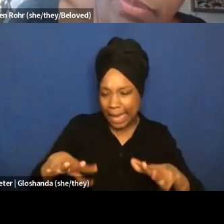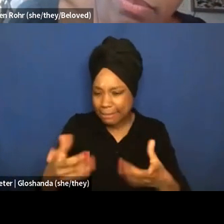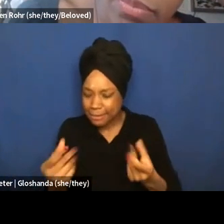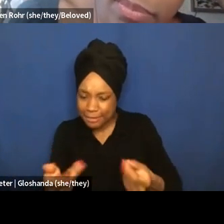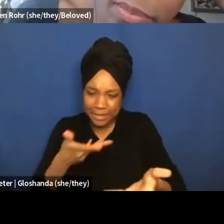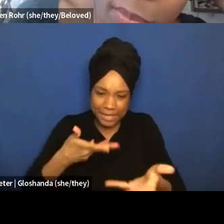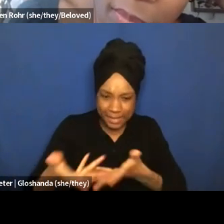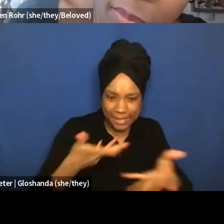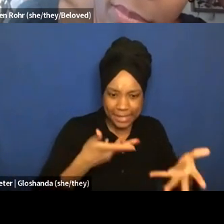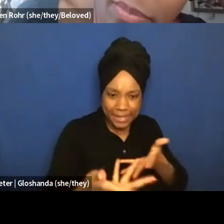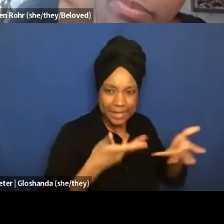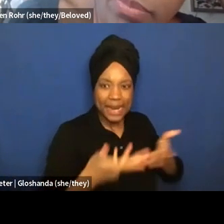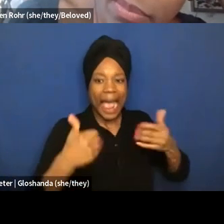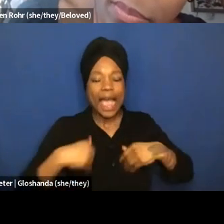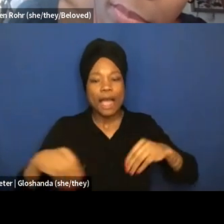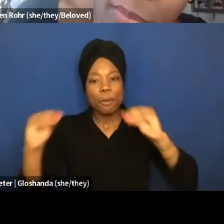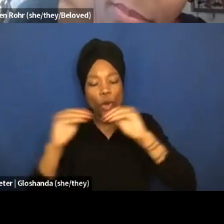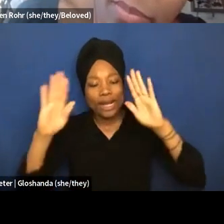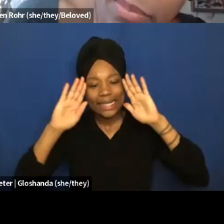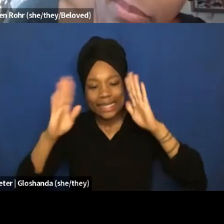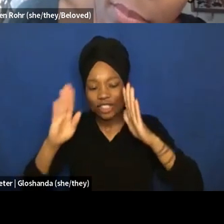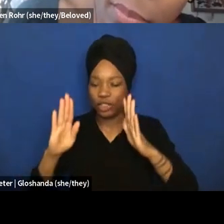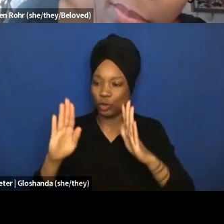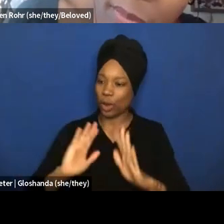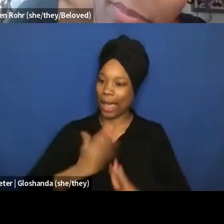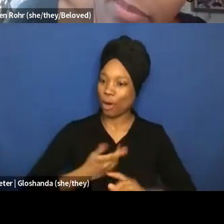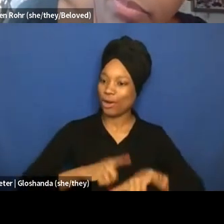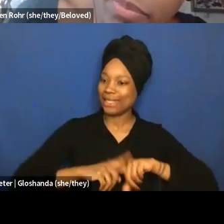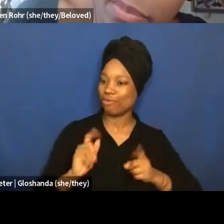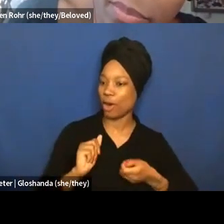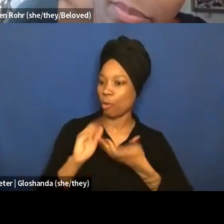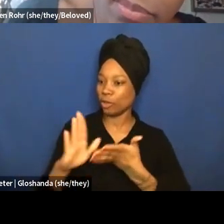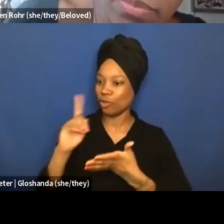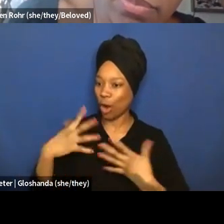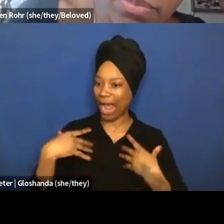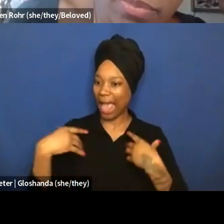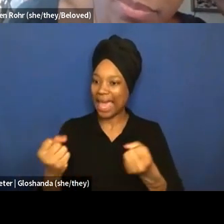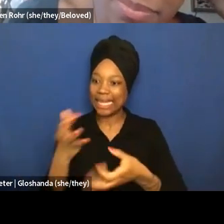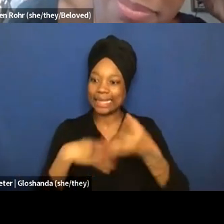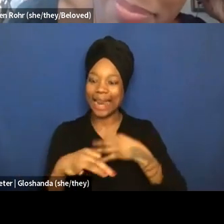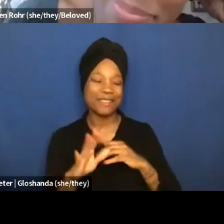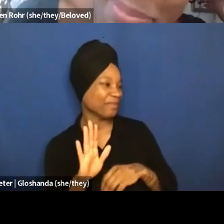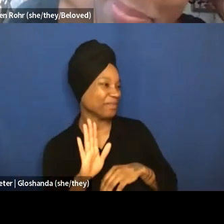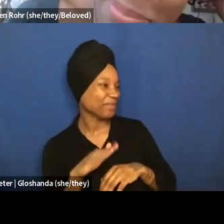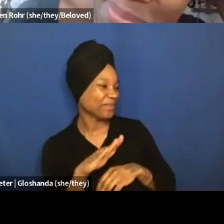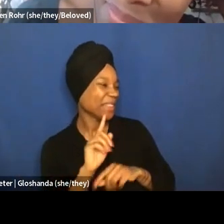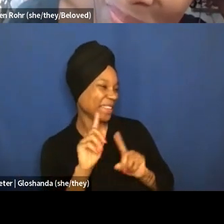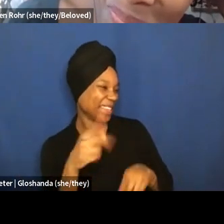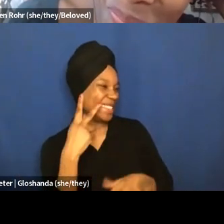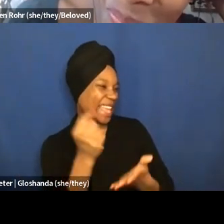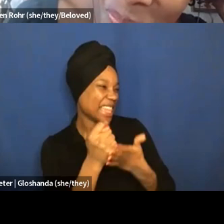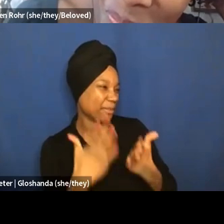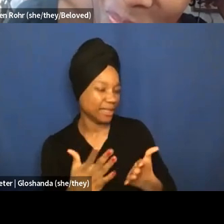more attention to the different ways that we can heal, rather than just go see a therapist. As a therapist,